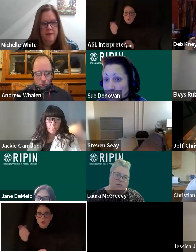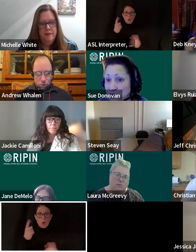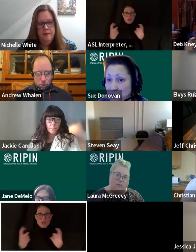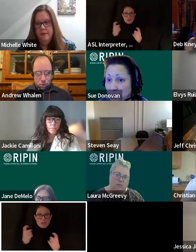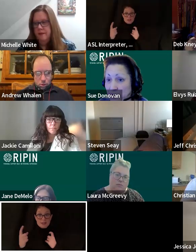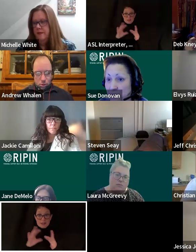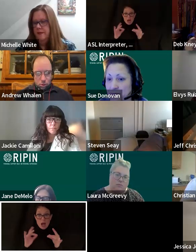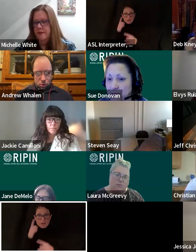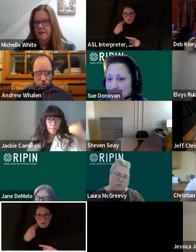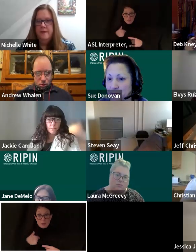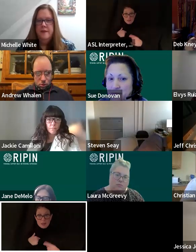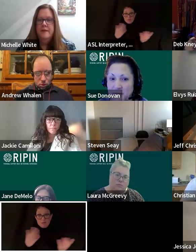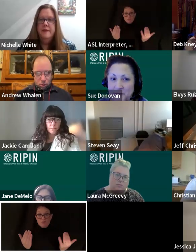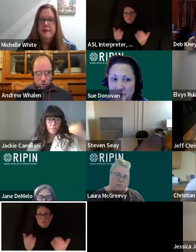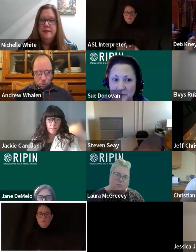Any questions for me?